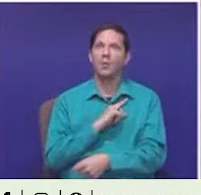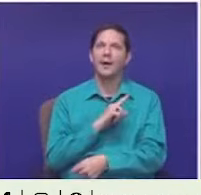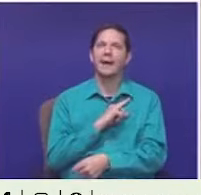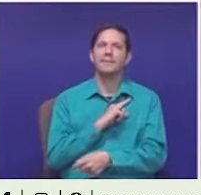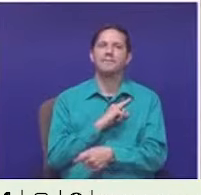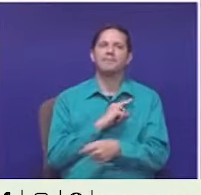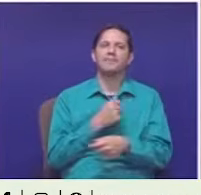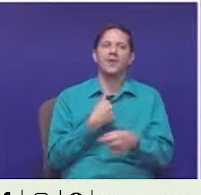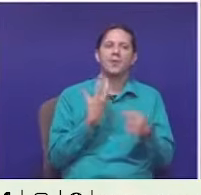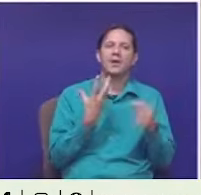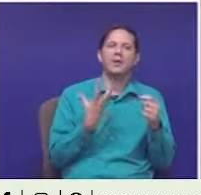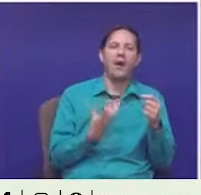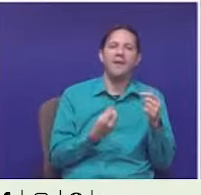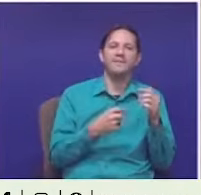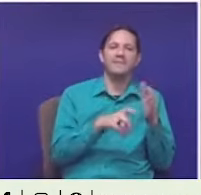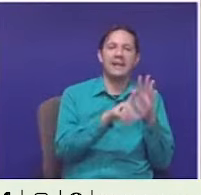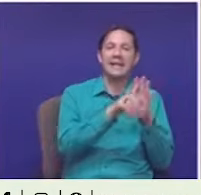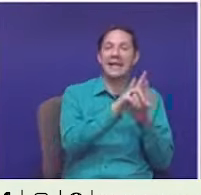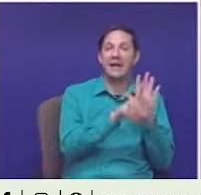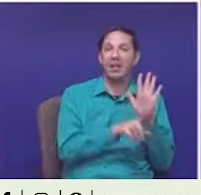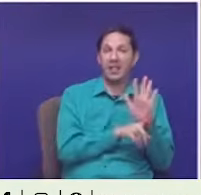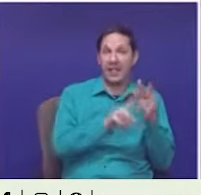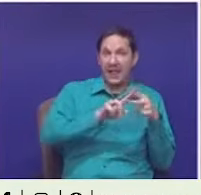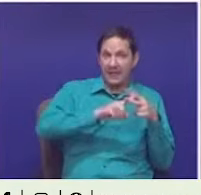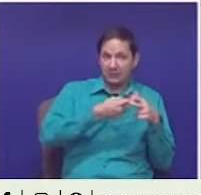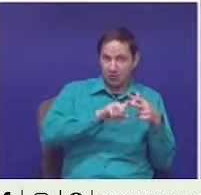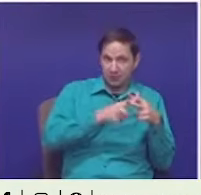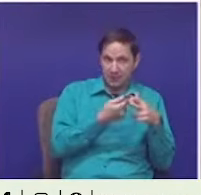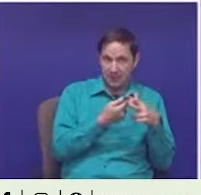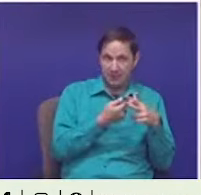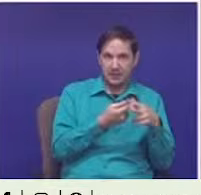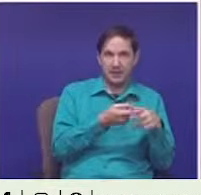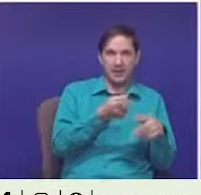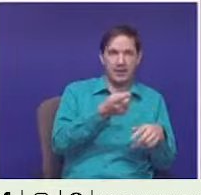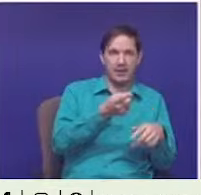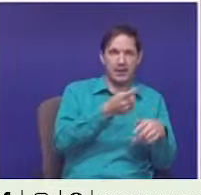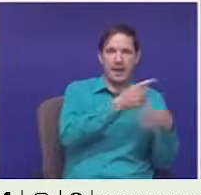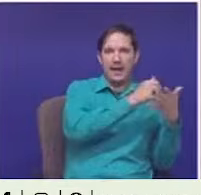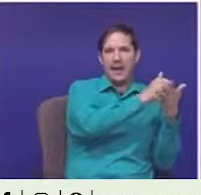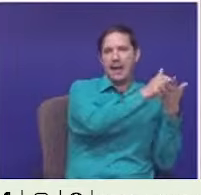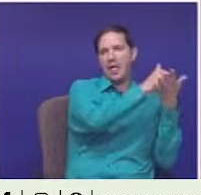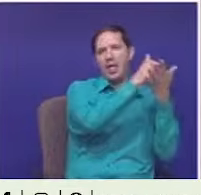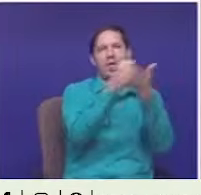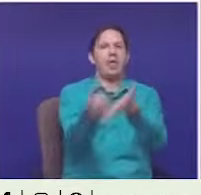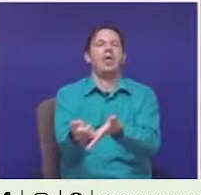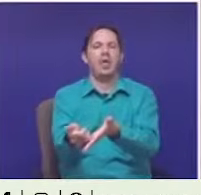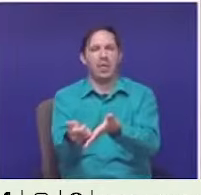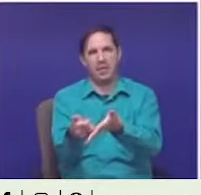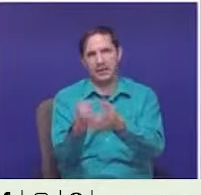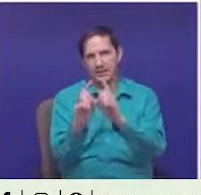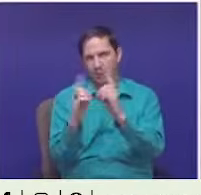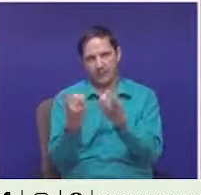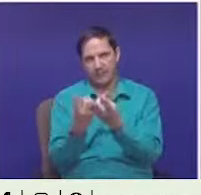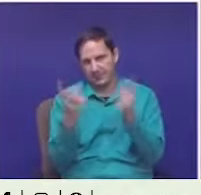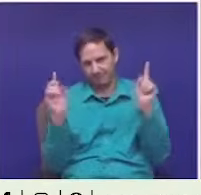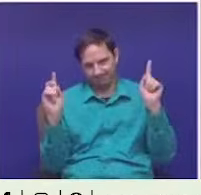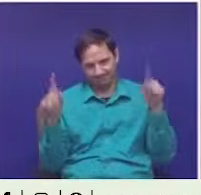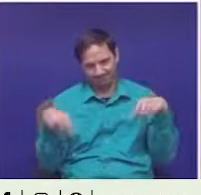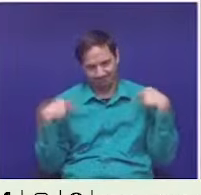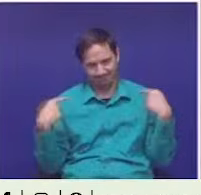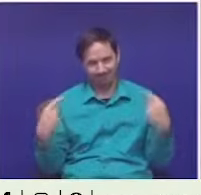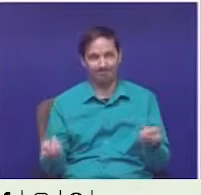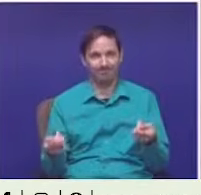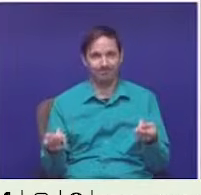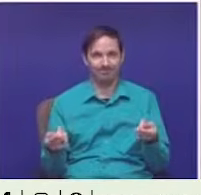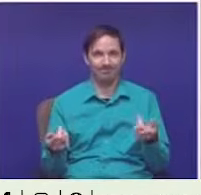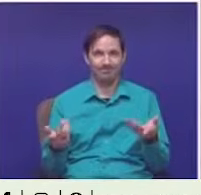legal instrument through which Treasury can bail out a government department. So what they have in the